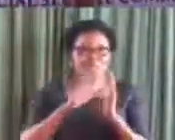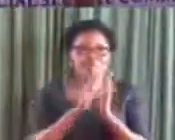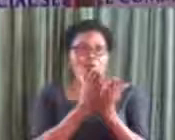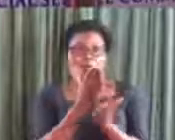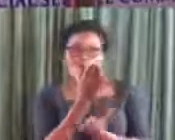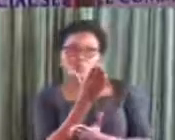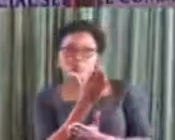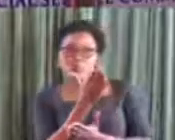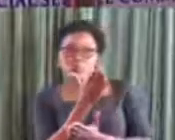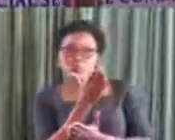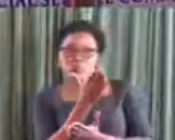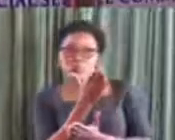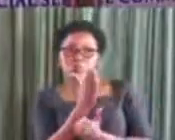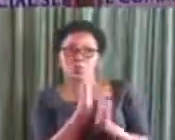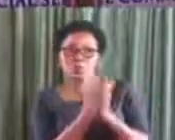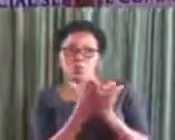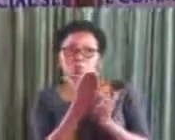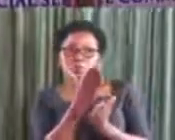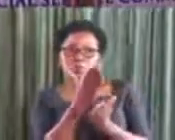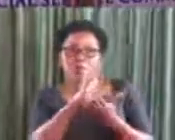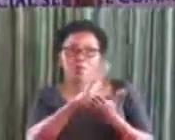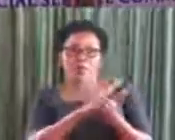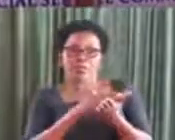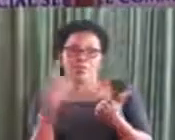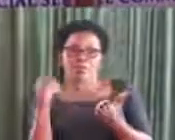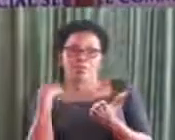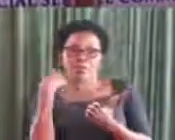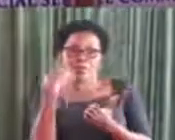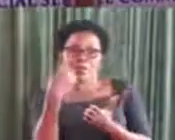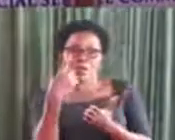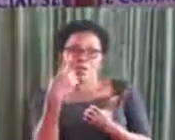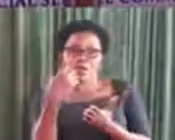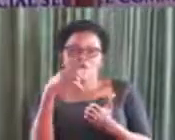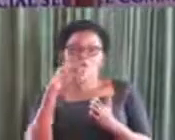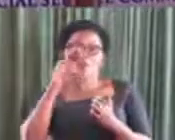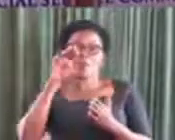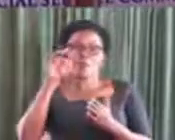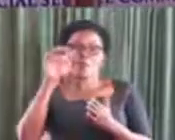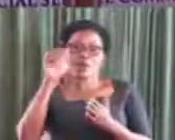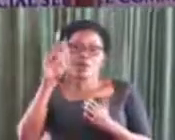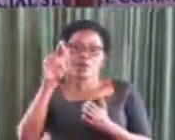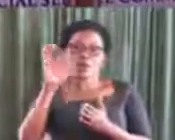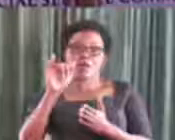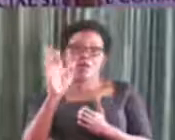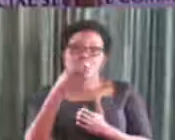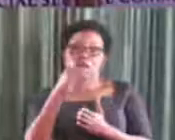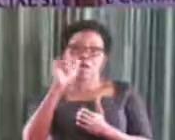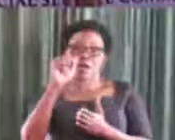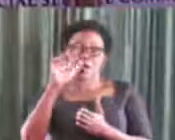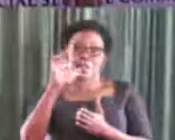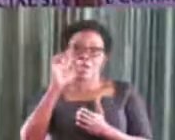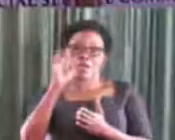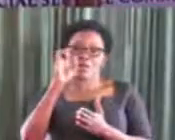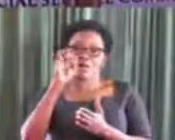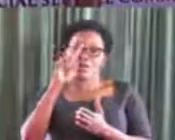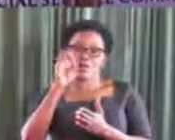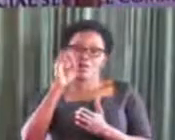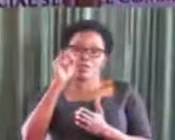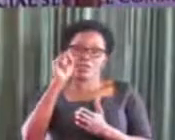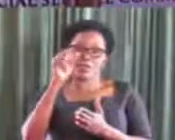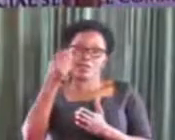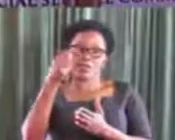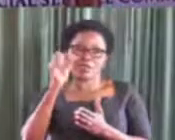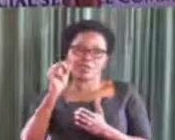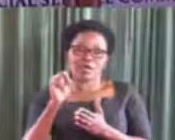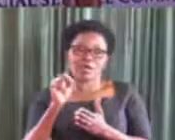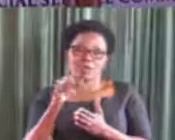the first on page number 1, Alivisa, Mary Alivisa, a court model.